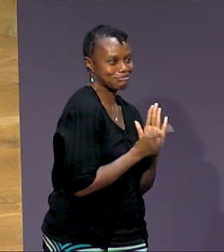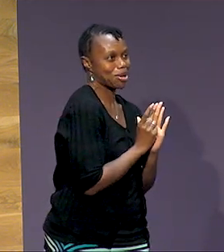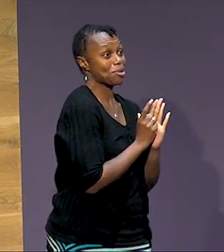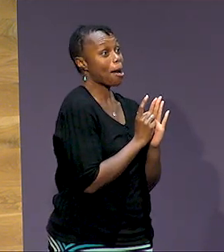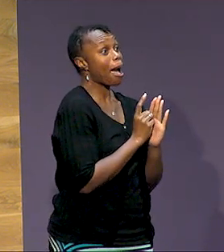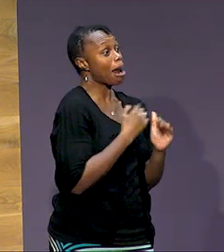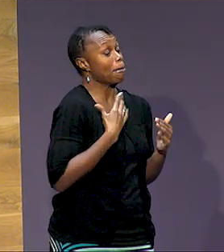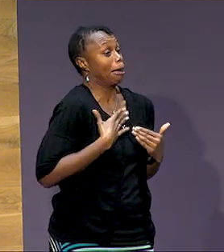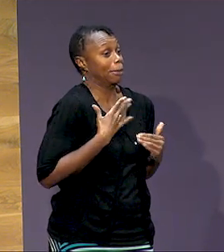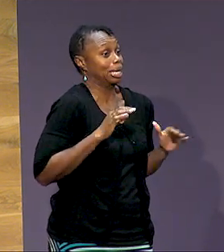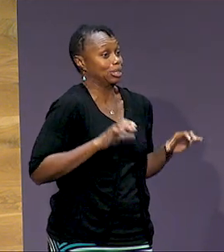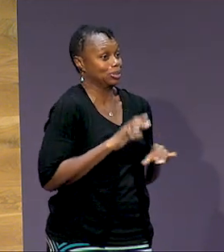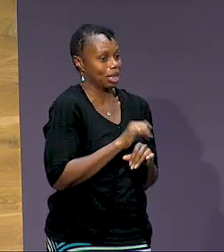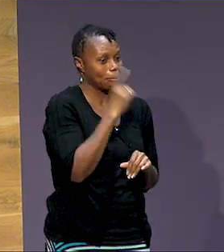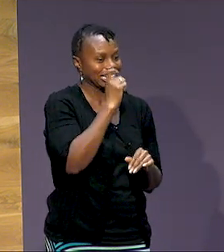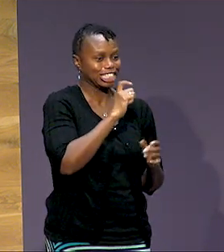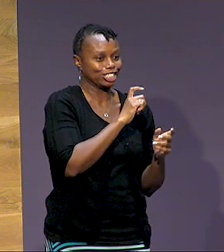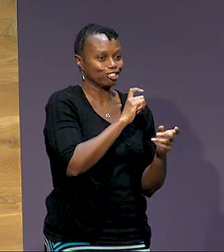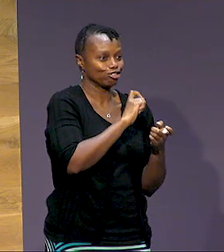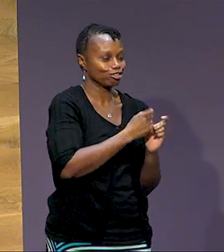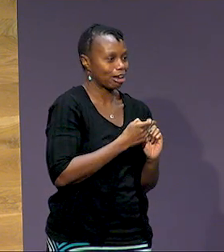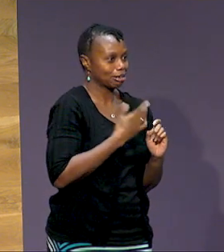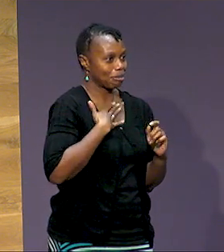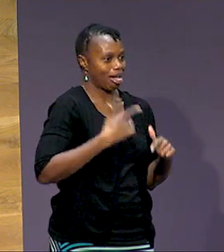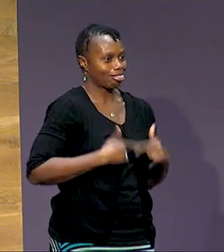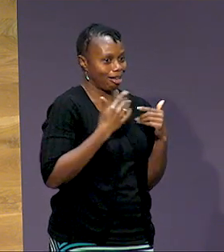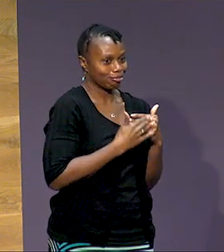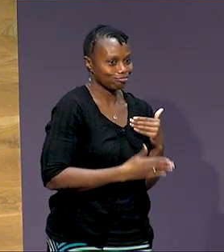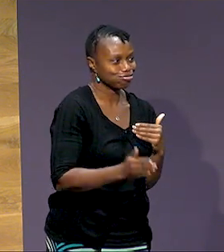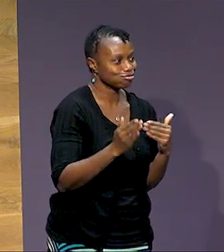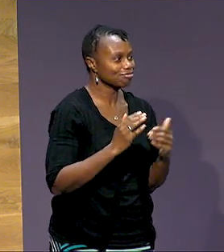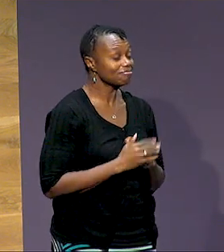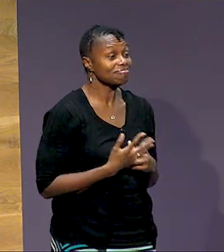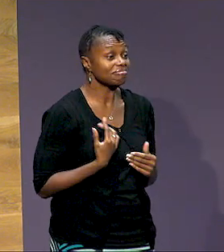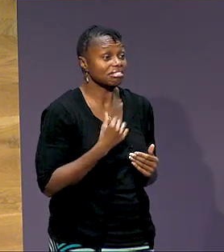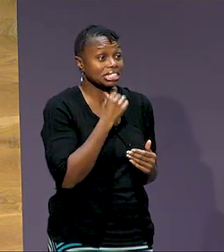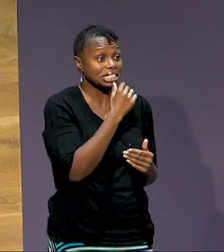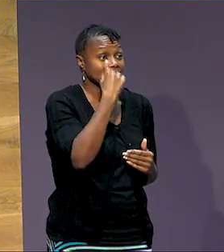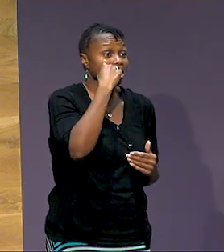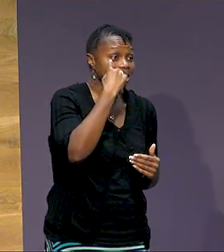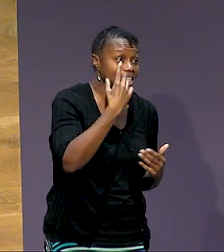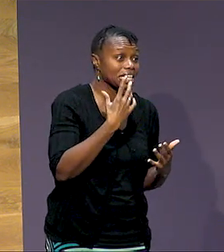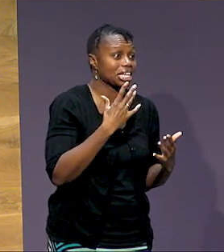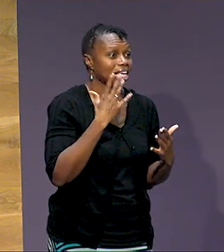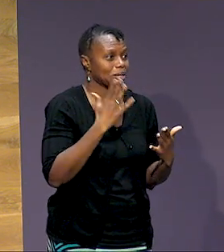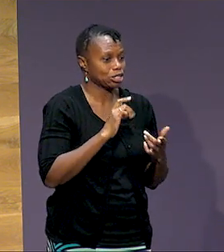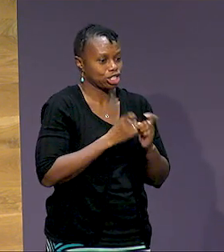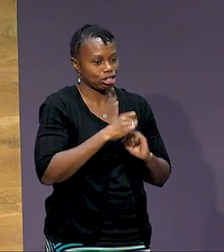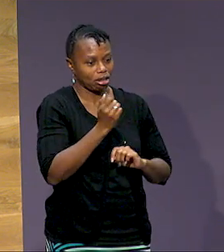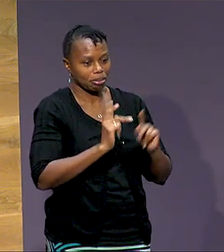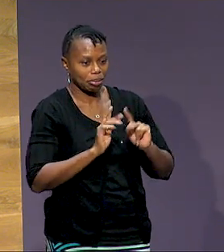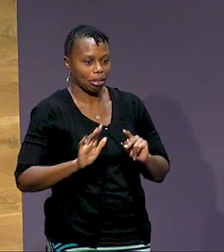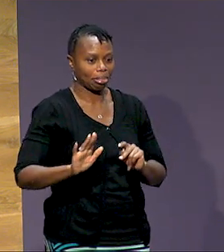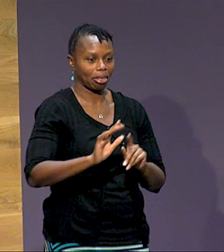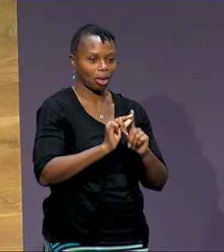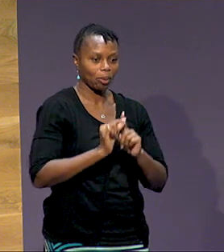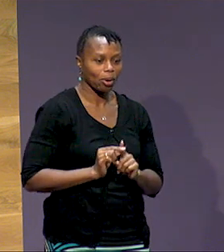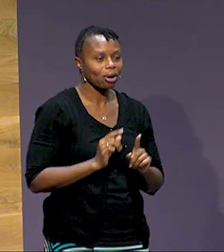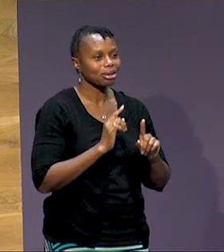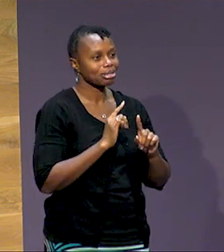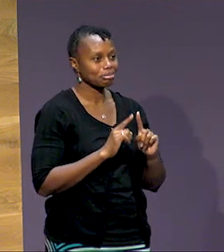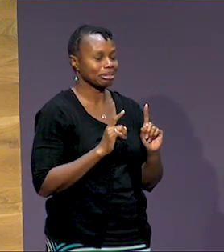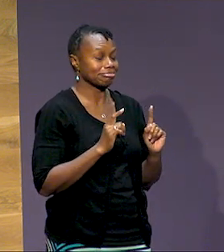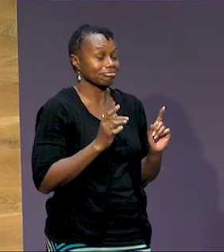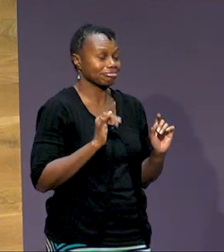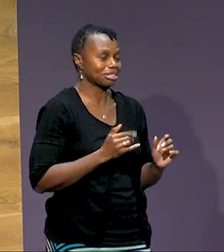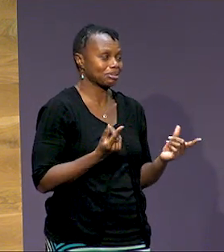trajectory of my life. I didn't intend to set out editing and changing other people's words, but that's kind of where I'm at now. The bulk of my storytelling